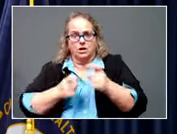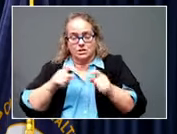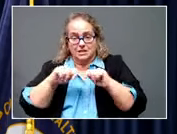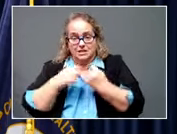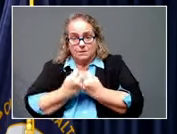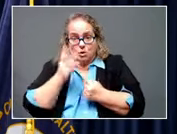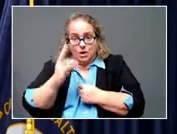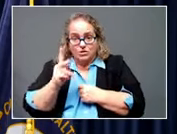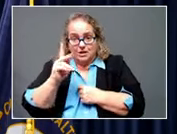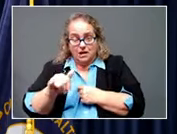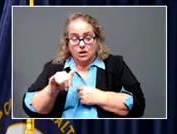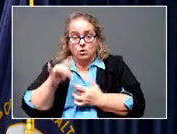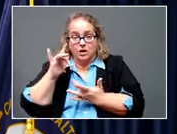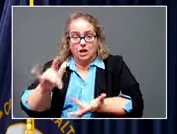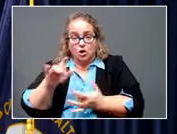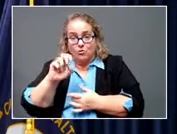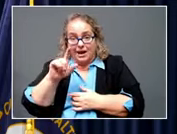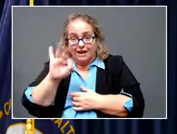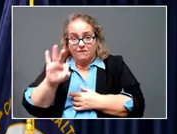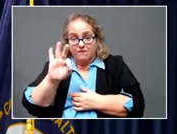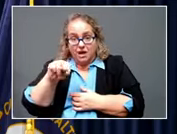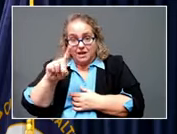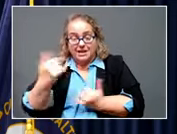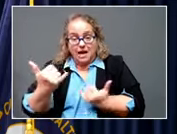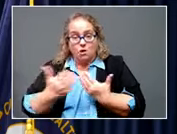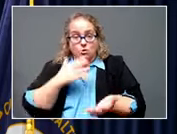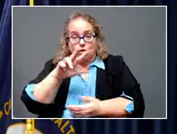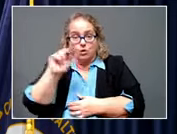Relief Fund, now at nearly $30 million,